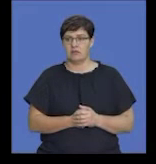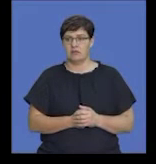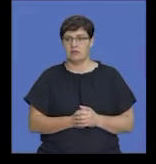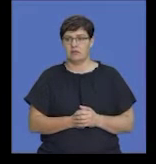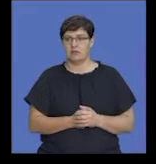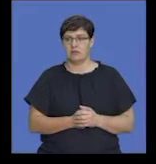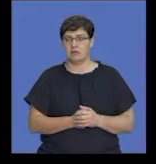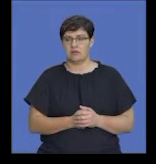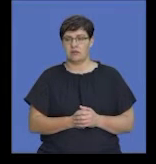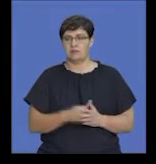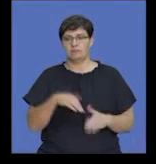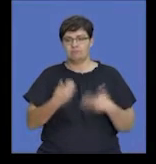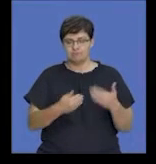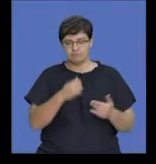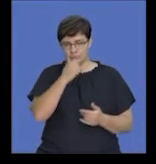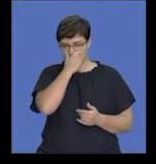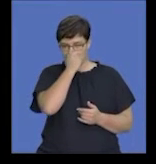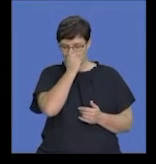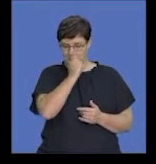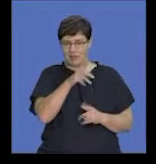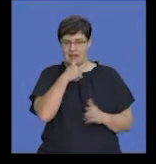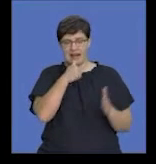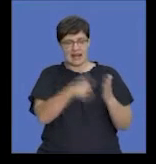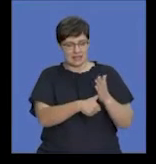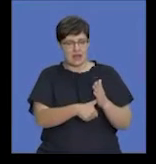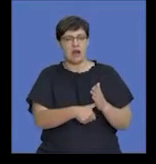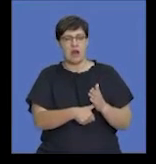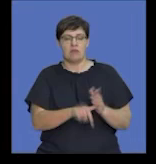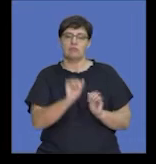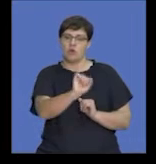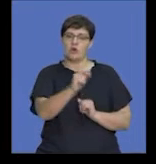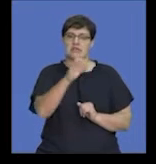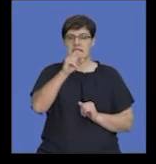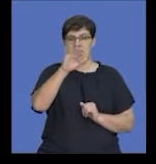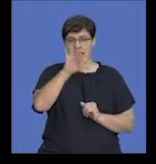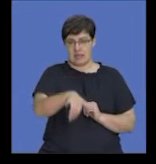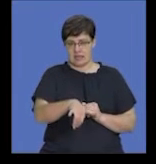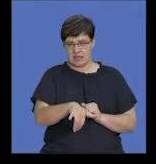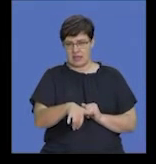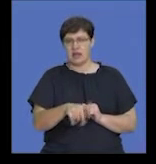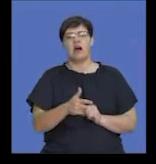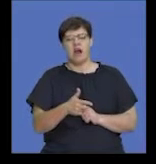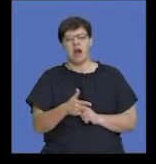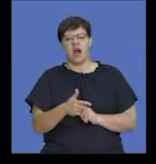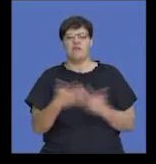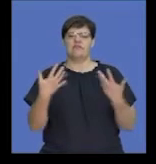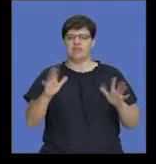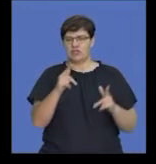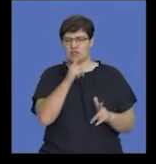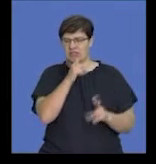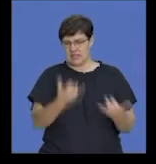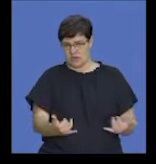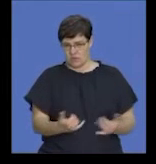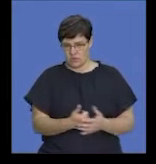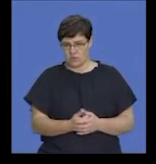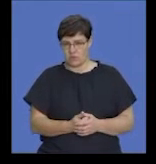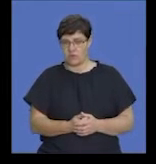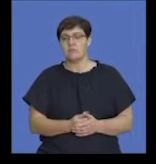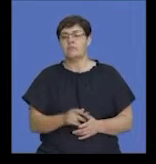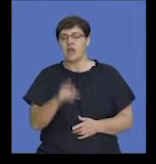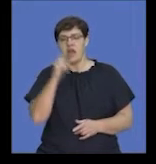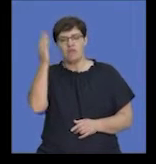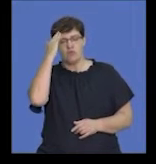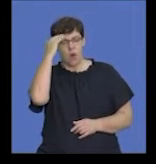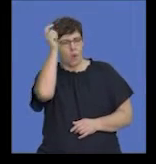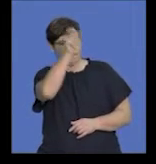going on, ending a letter, yours sincerely. We did speak about this just now. This is basically if you know the name of the